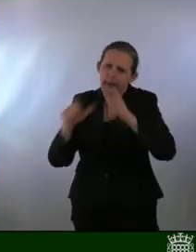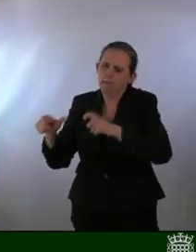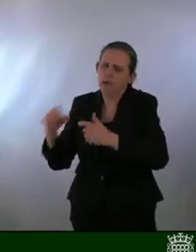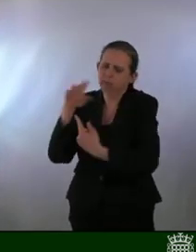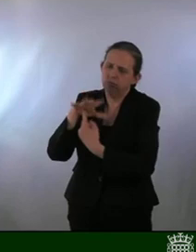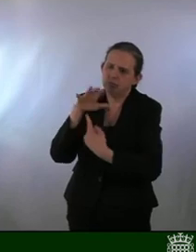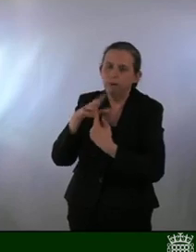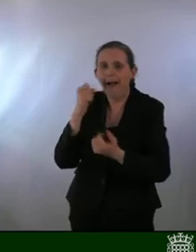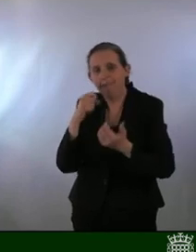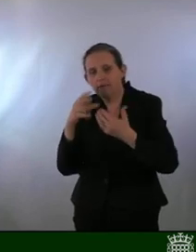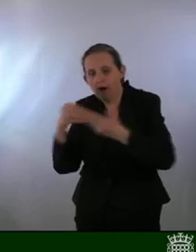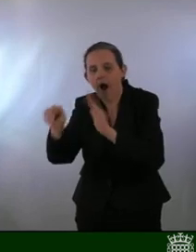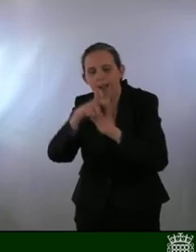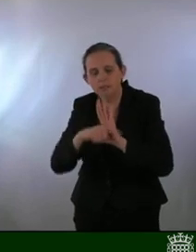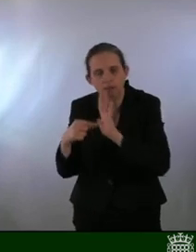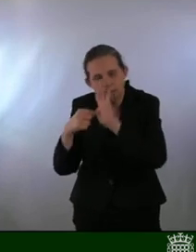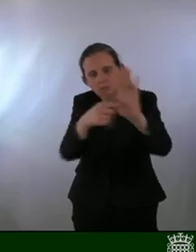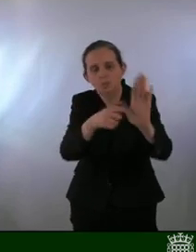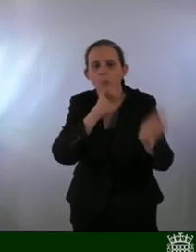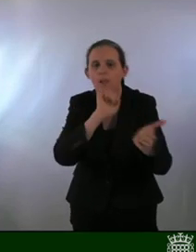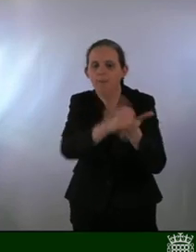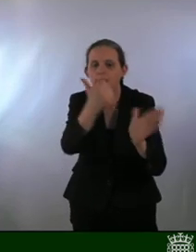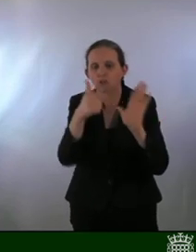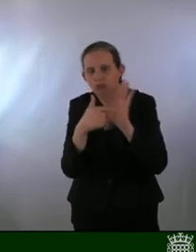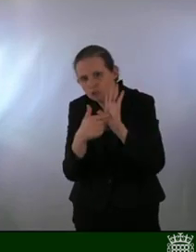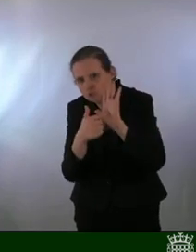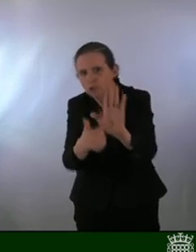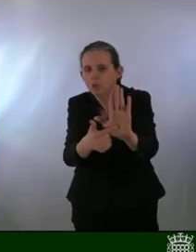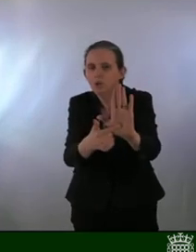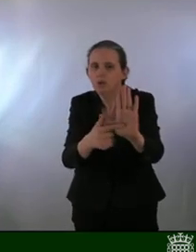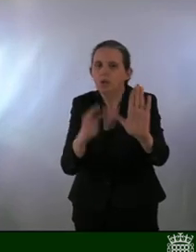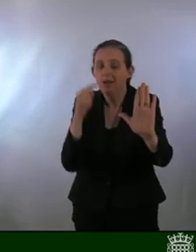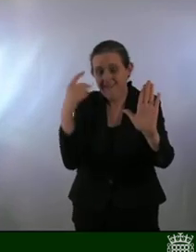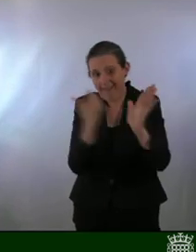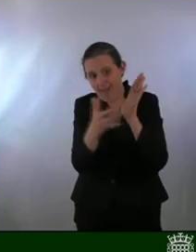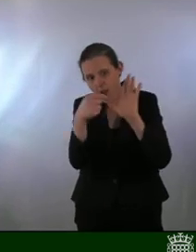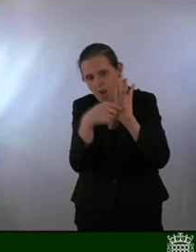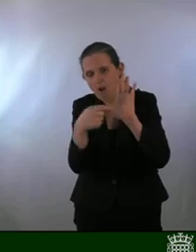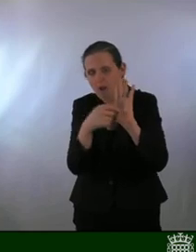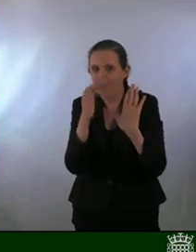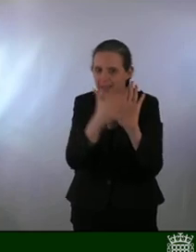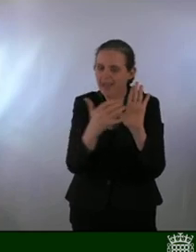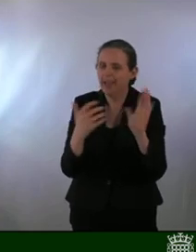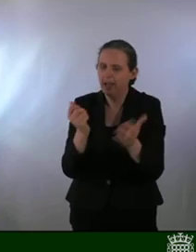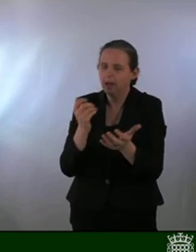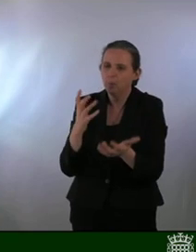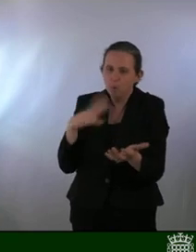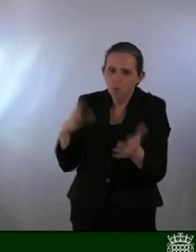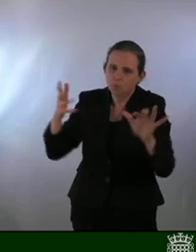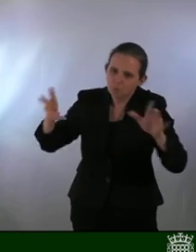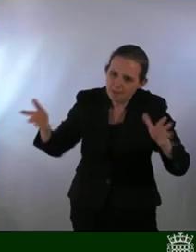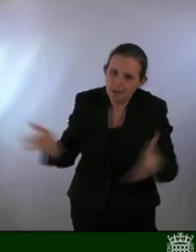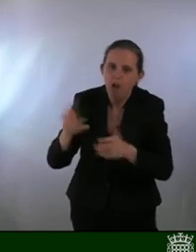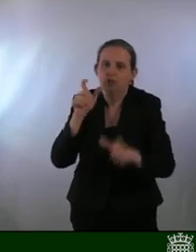reflected in the guidance that we've specifically put out, and is one of the many reasons why we